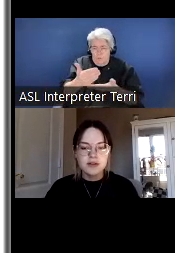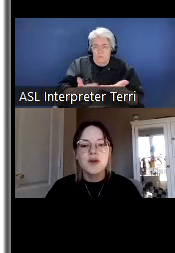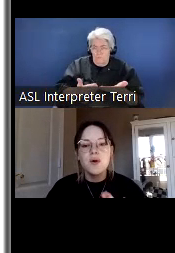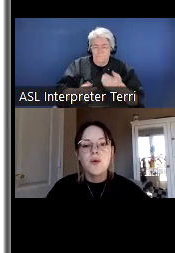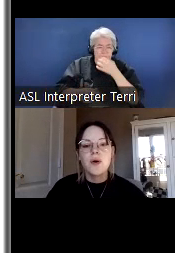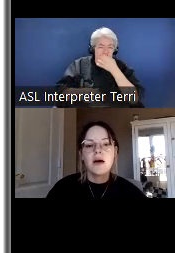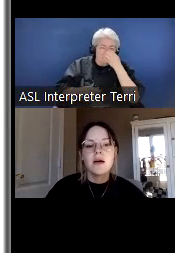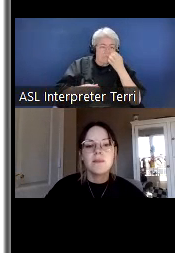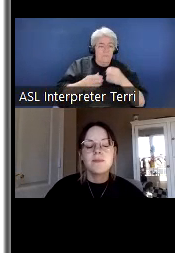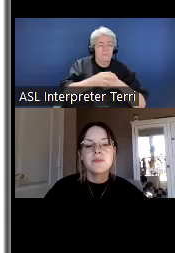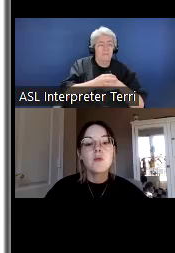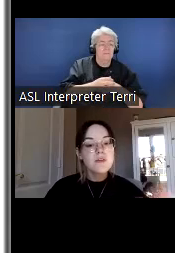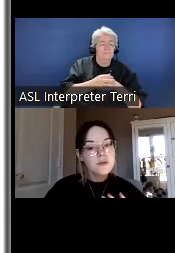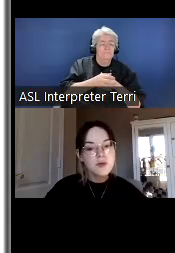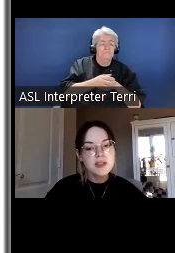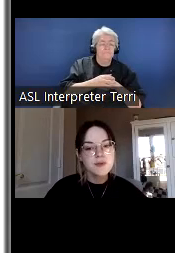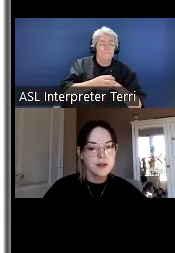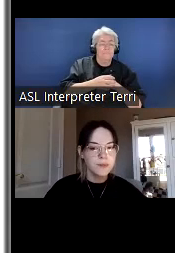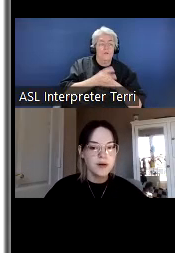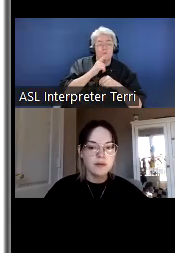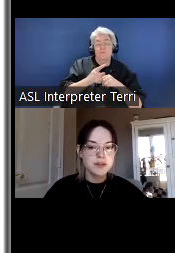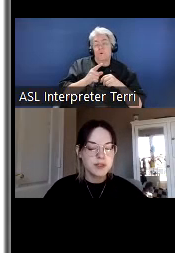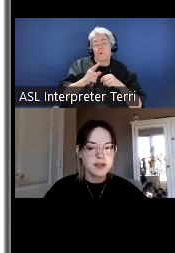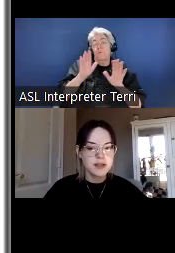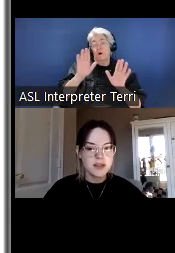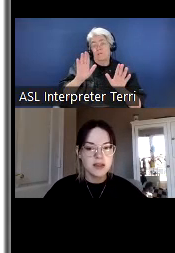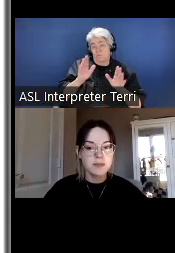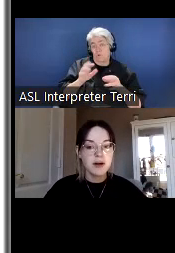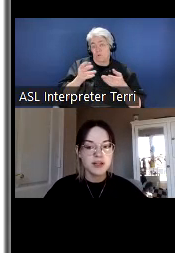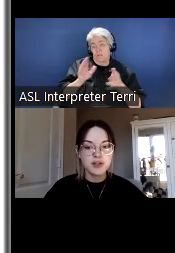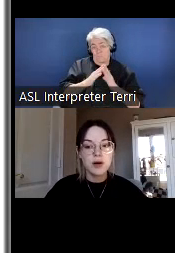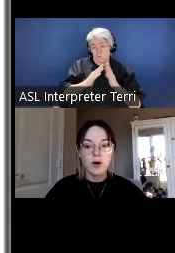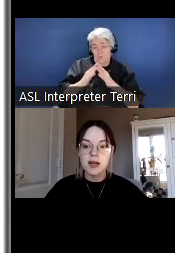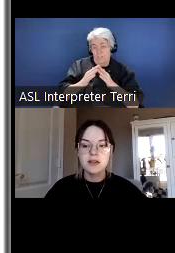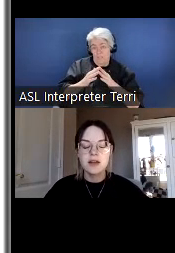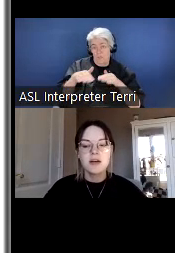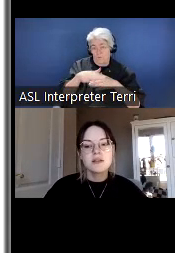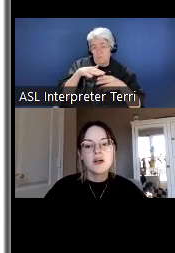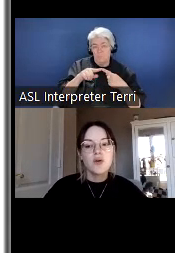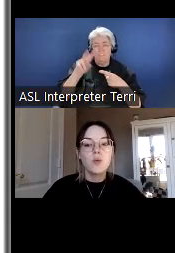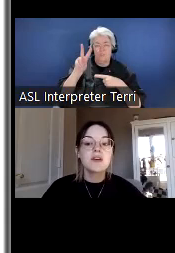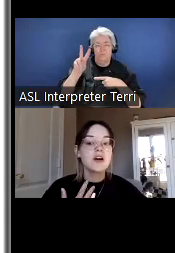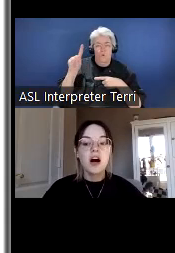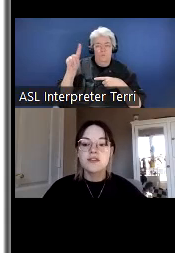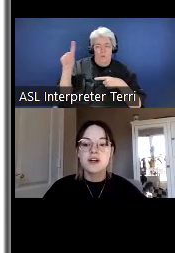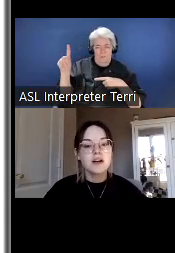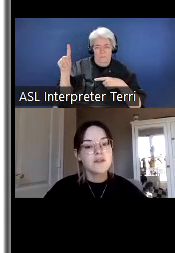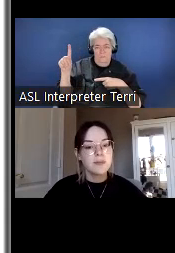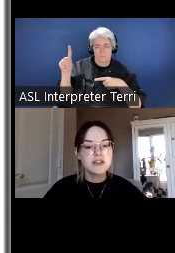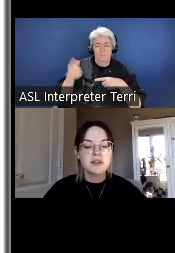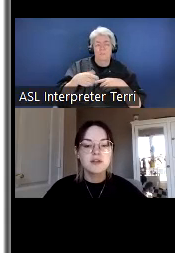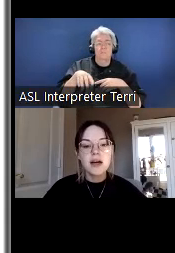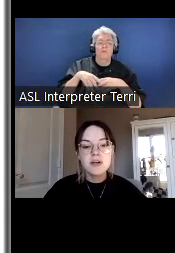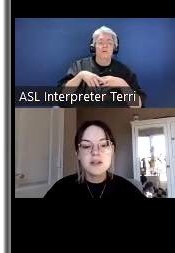All right, so a wonderful source for community resources is Maryland 211. So whether you're offering